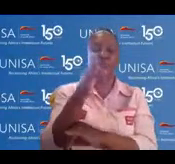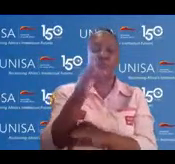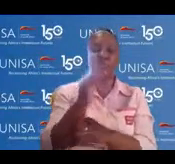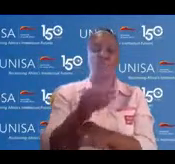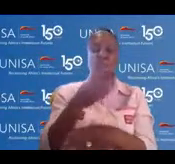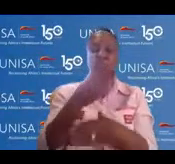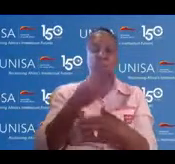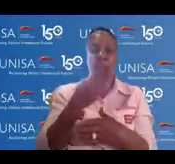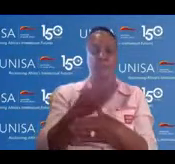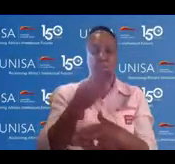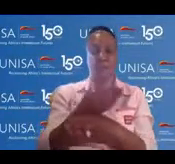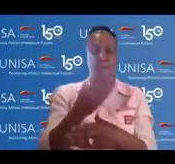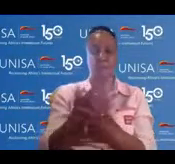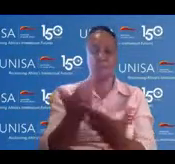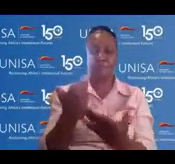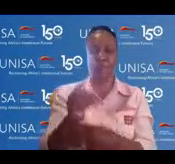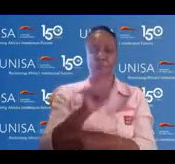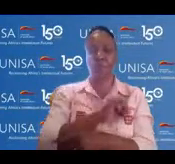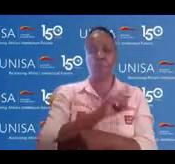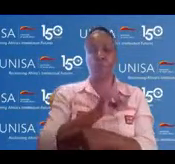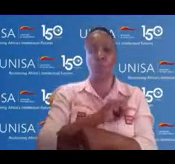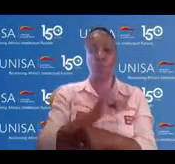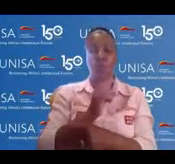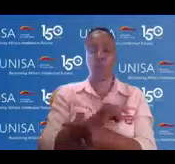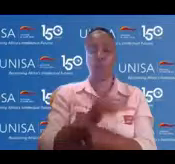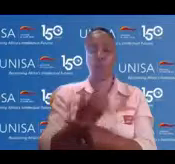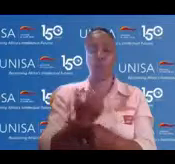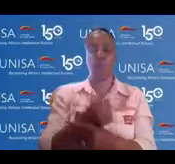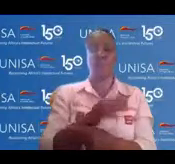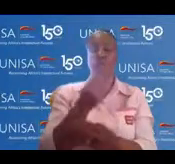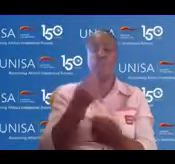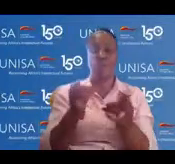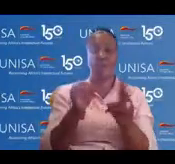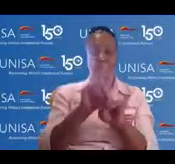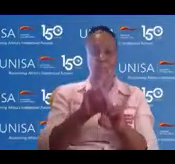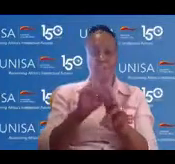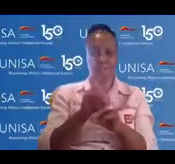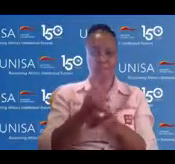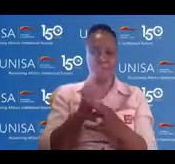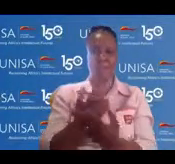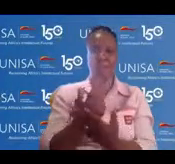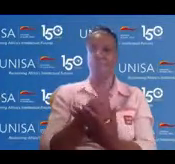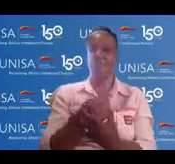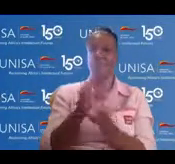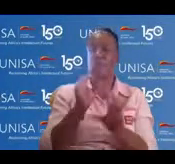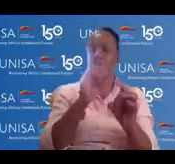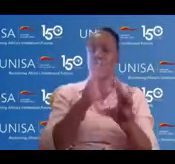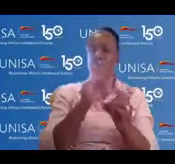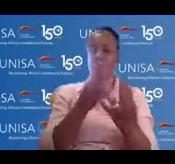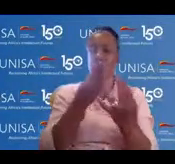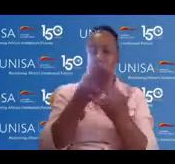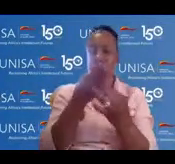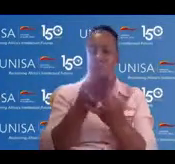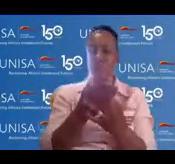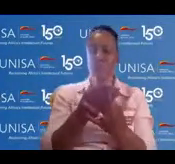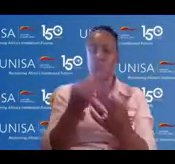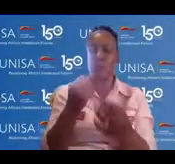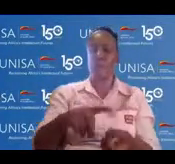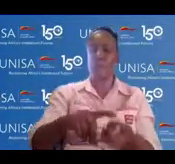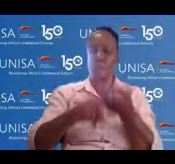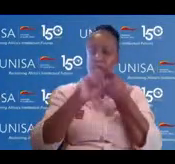are accessible. You could be suspended or even expelled from the